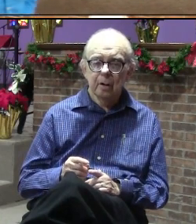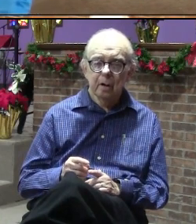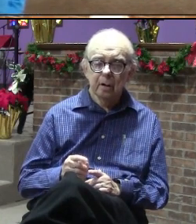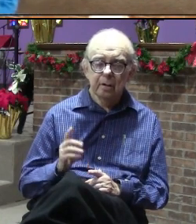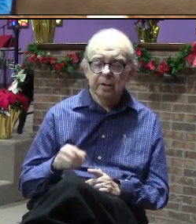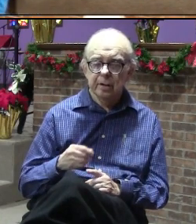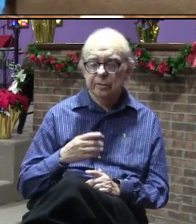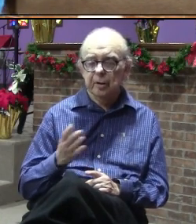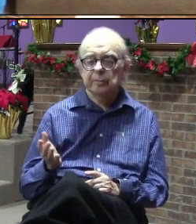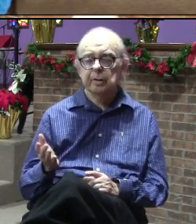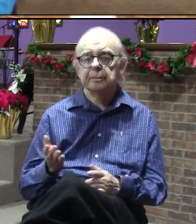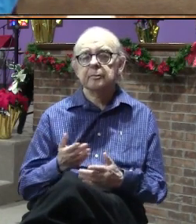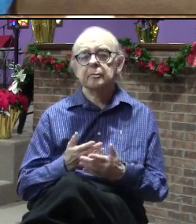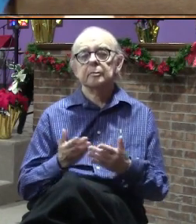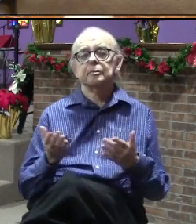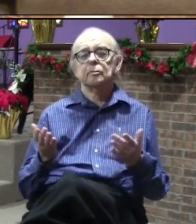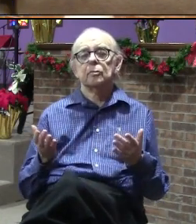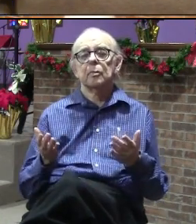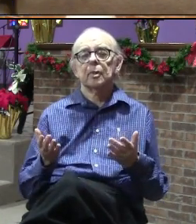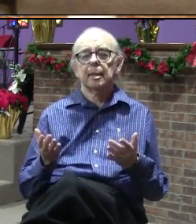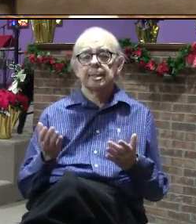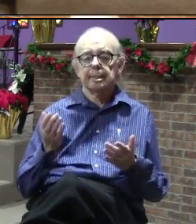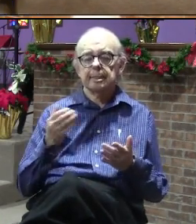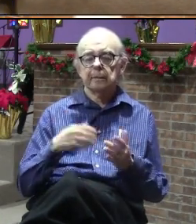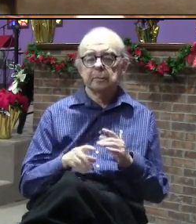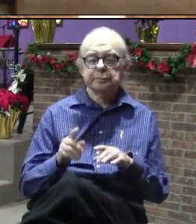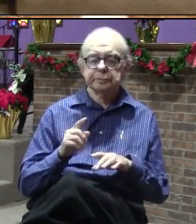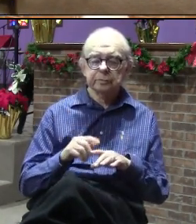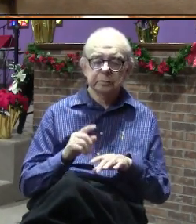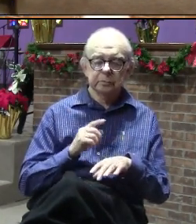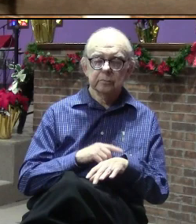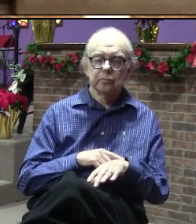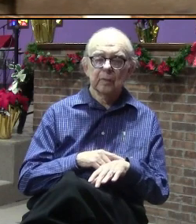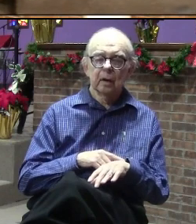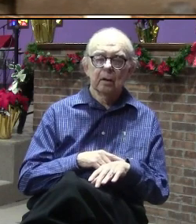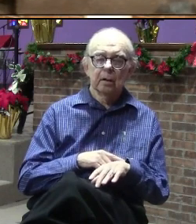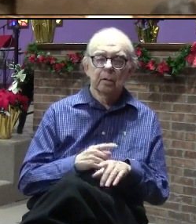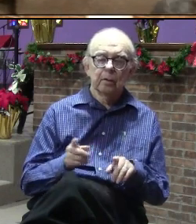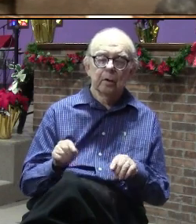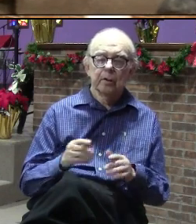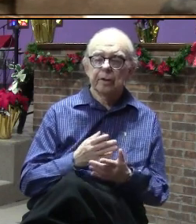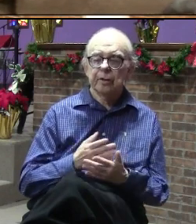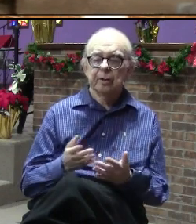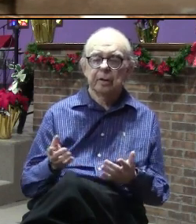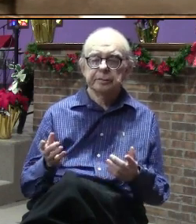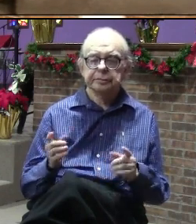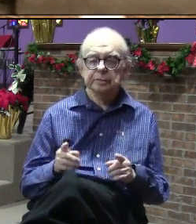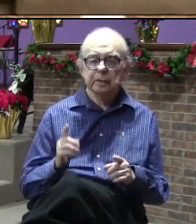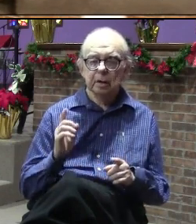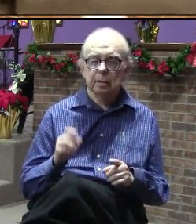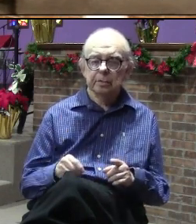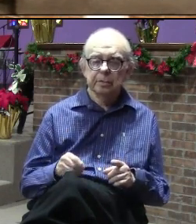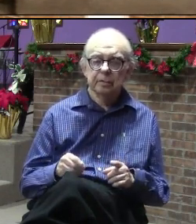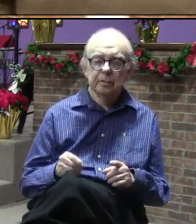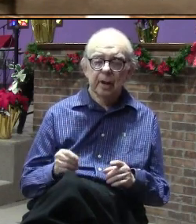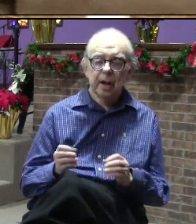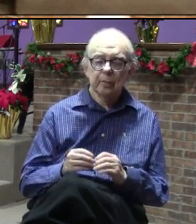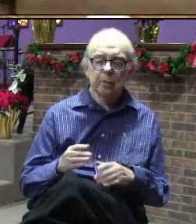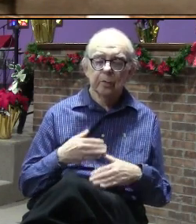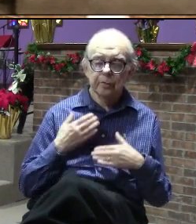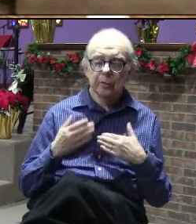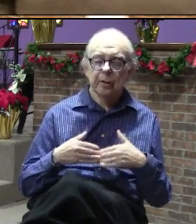Can I tell you something? In those times when all of this is happening, we should have more joy.